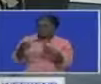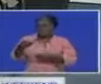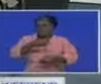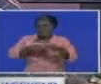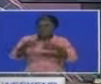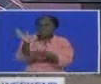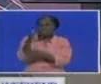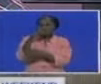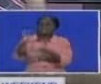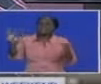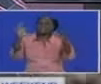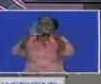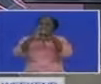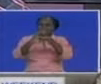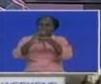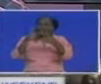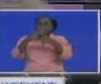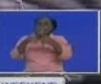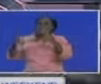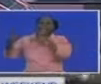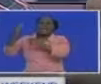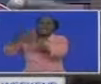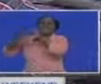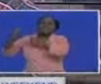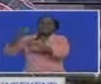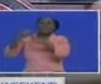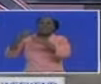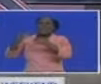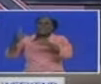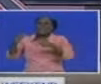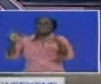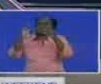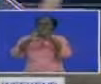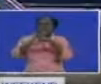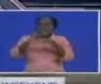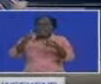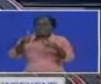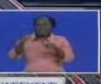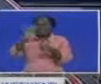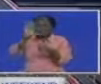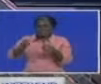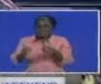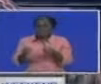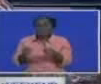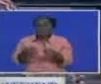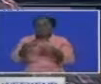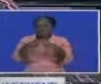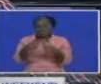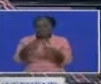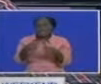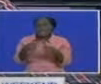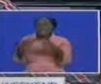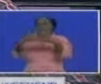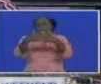diplomatic ties, but cultural and other ties between African countries and other countries will continue, even individuals. By the way,